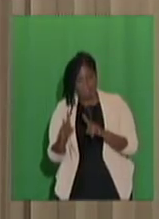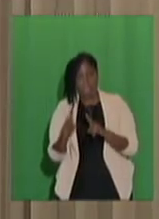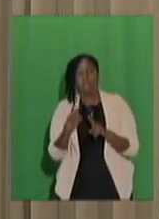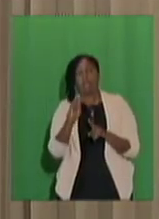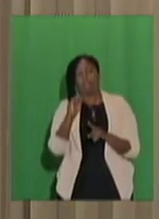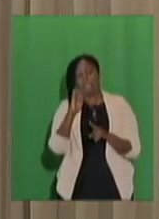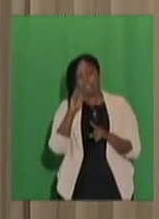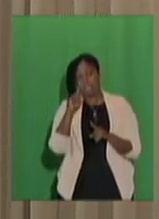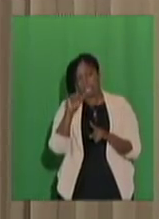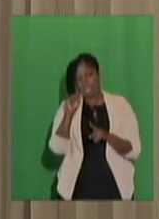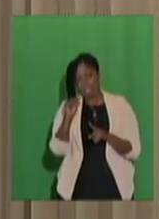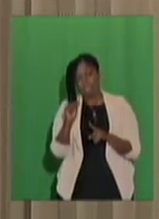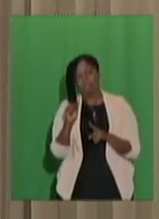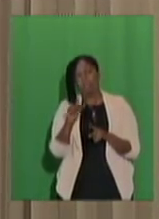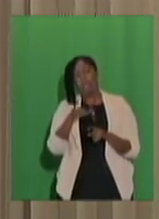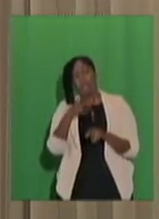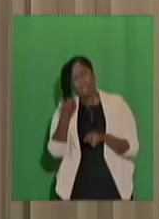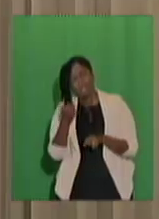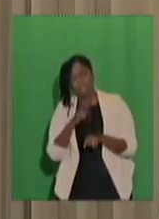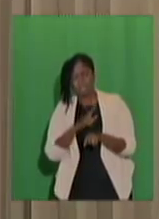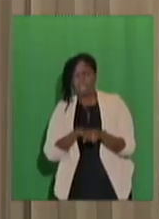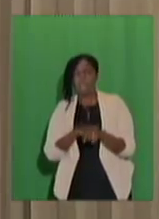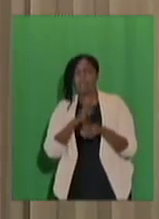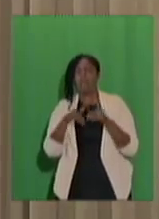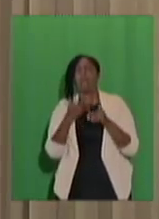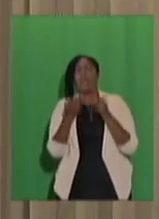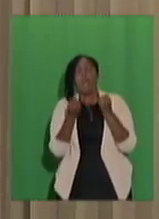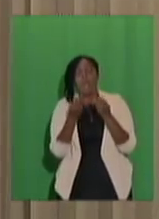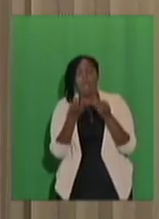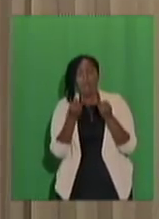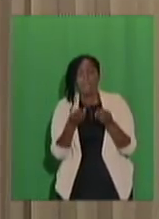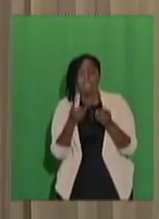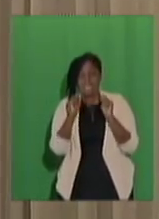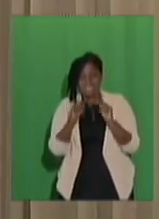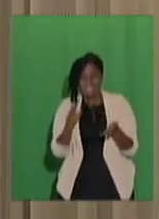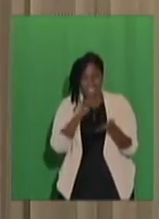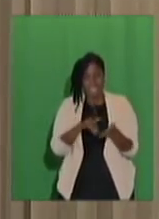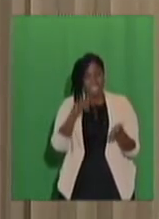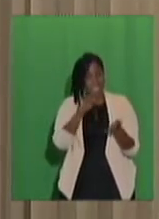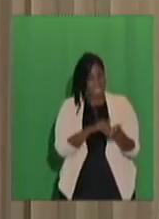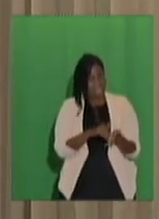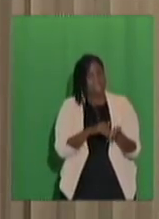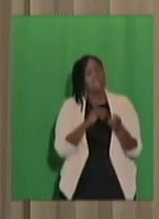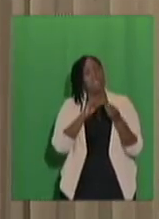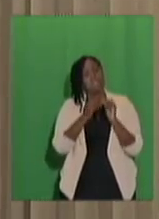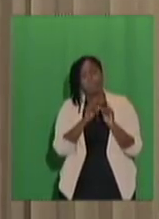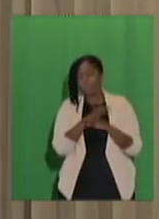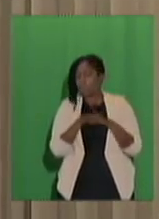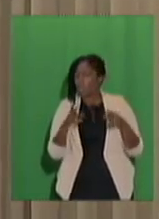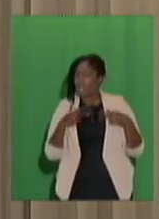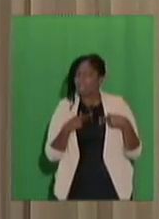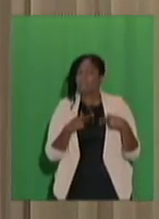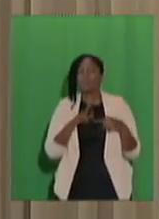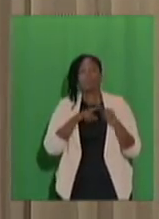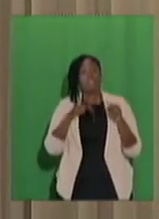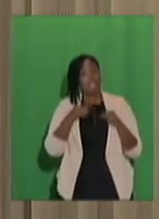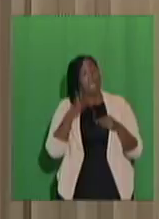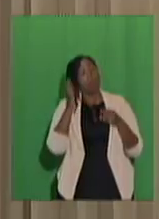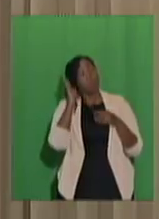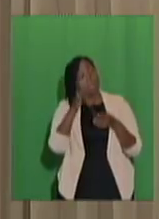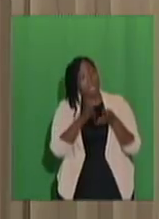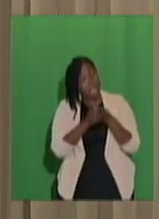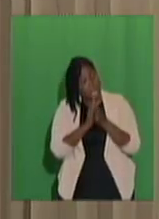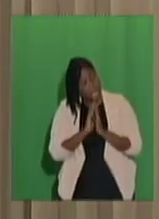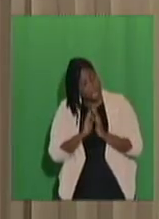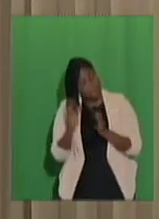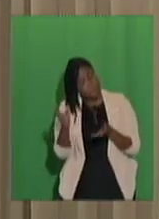don't have those figures with me at this point. So let me get back to you all with the figures. So I'll ask the Caribbean Public Health Agency, who are the agencies that actually